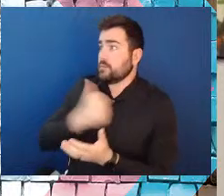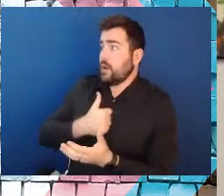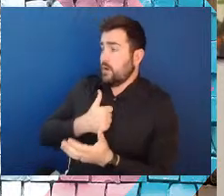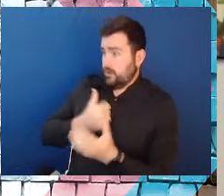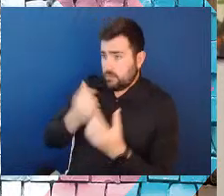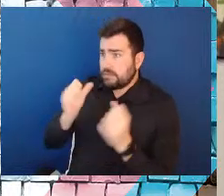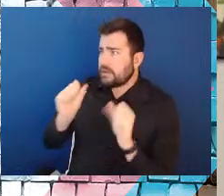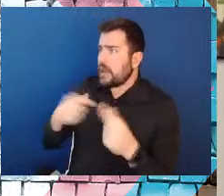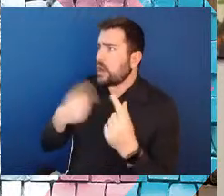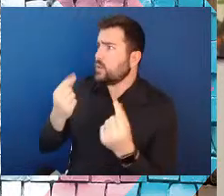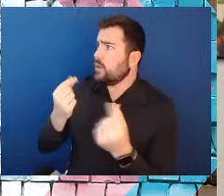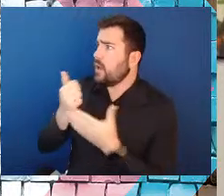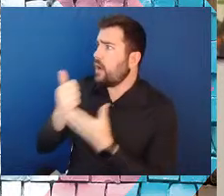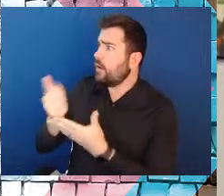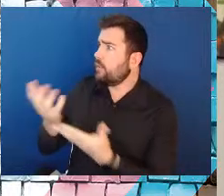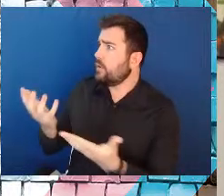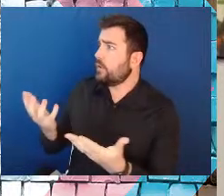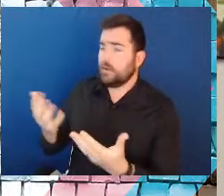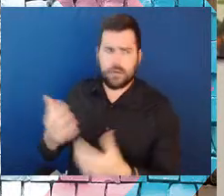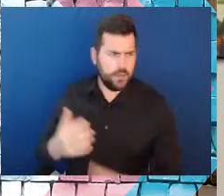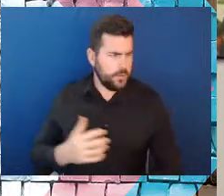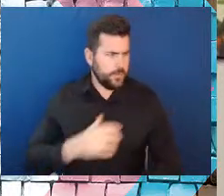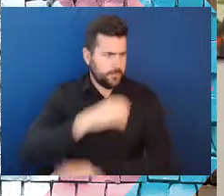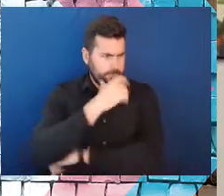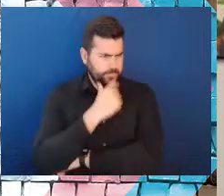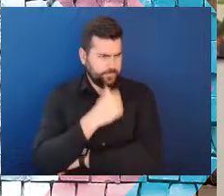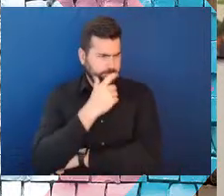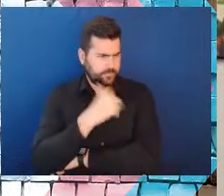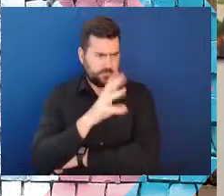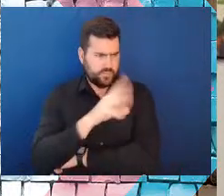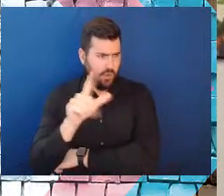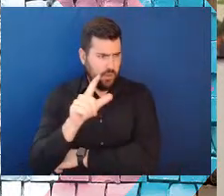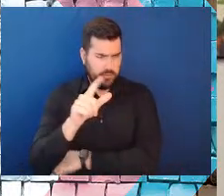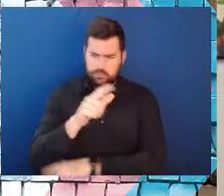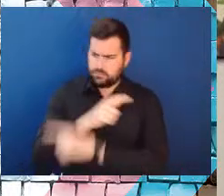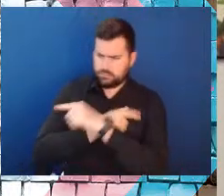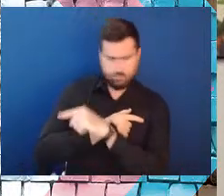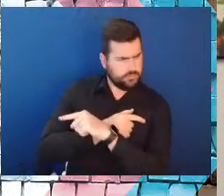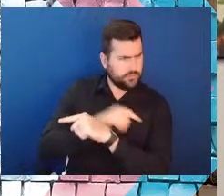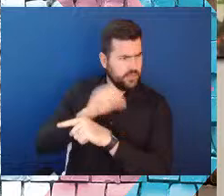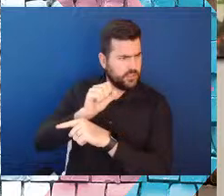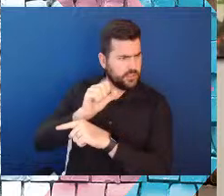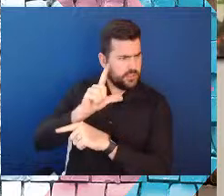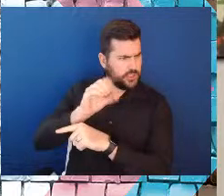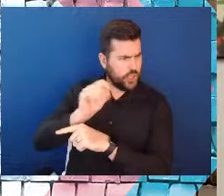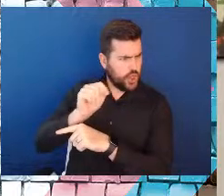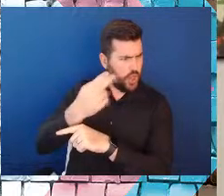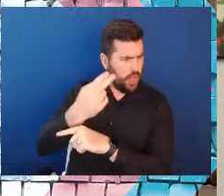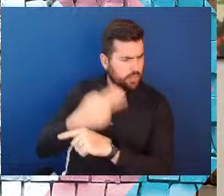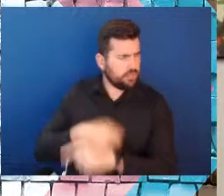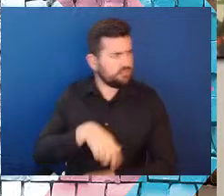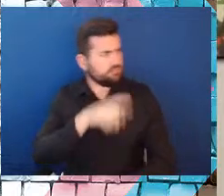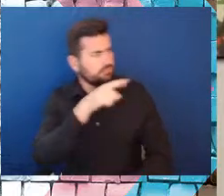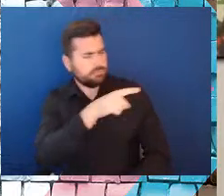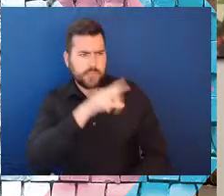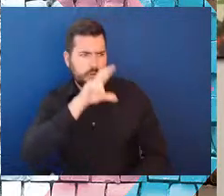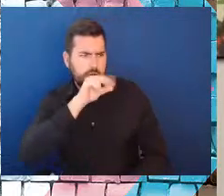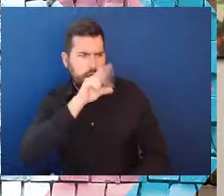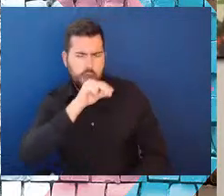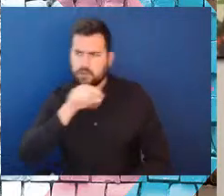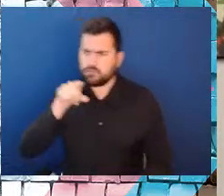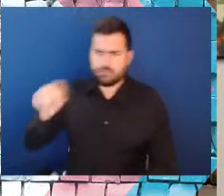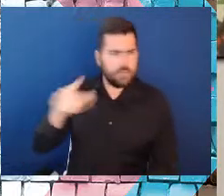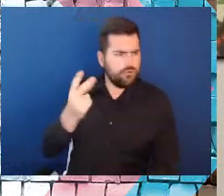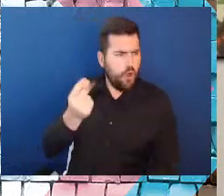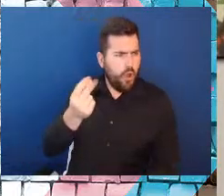Fringezilla? Well, the sloth here, and the duck, and the dog, they all want to share the